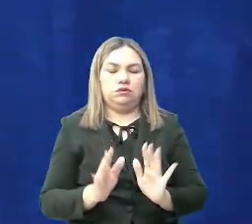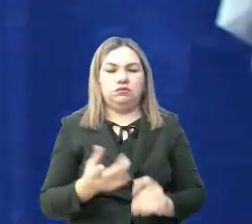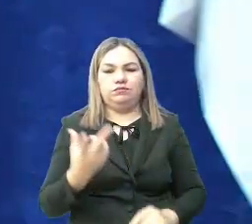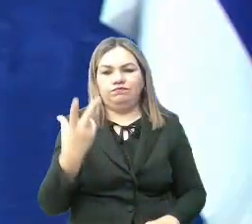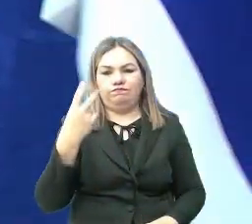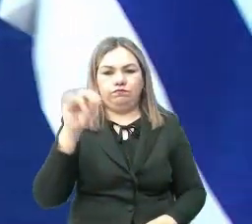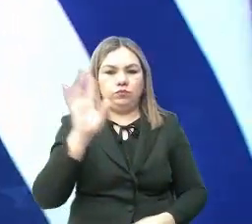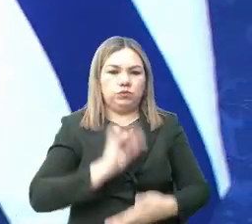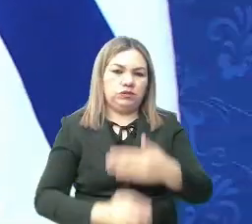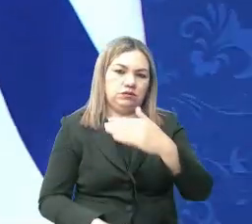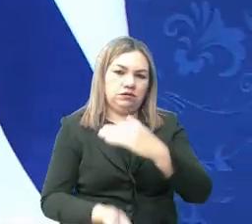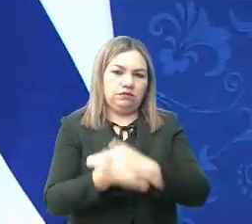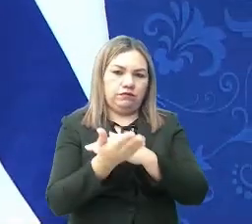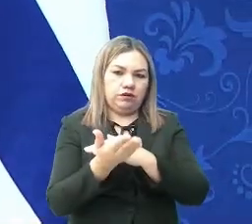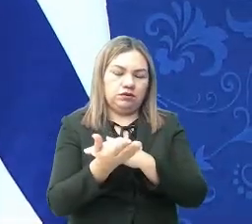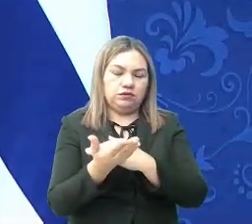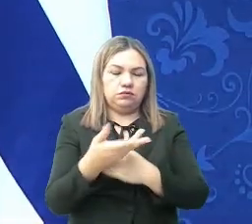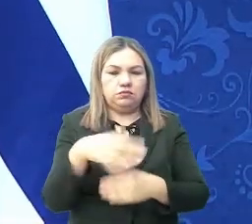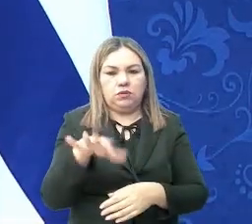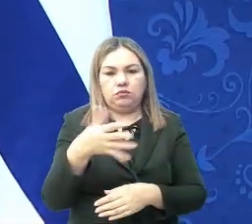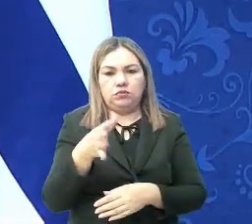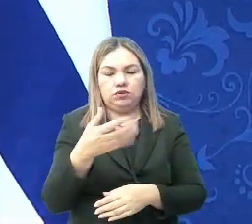suddenly it's like